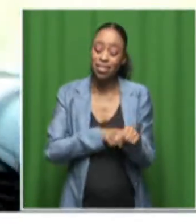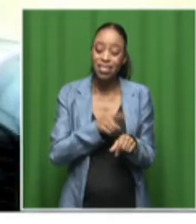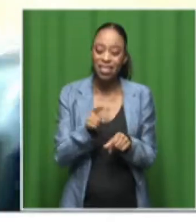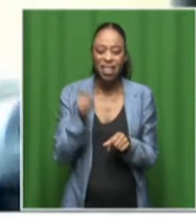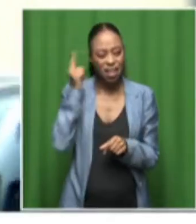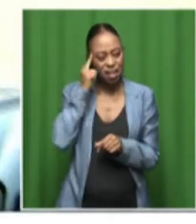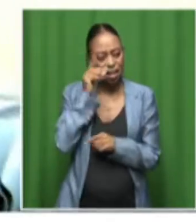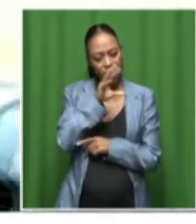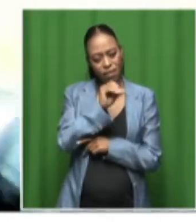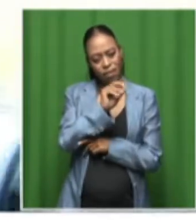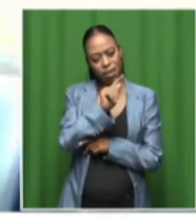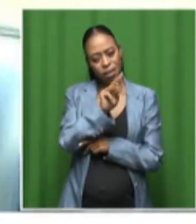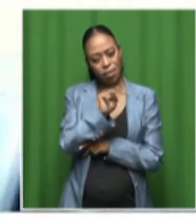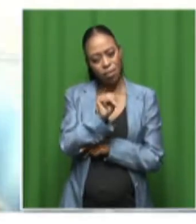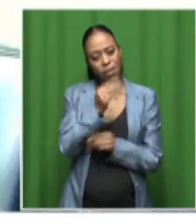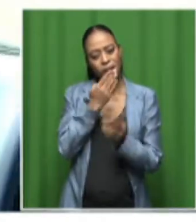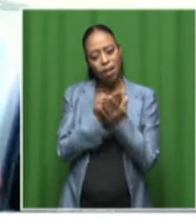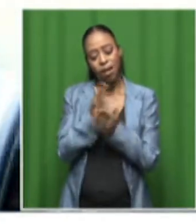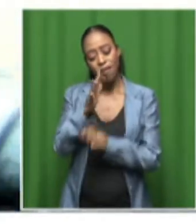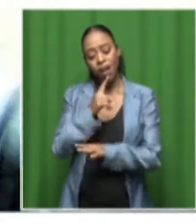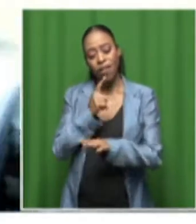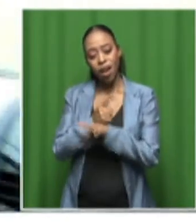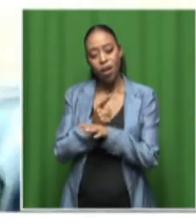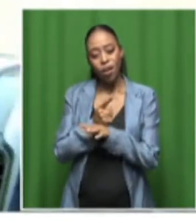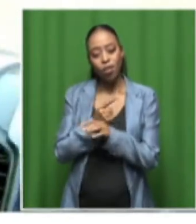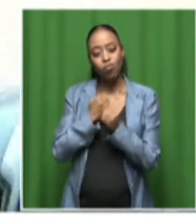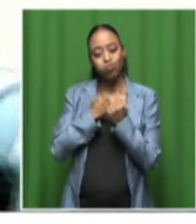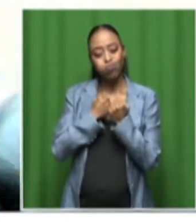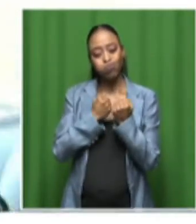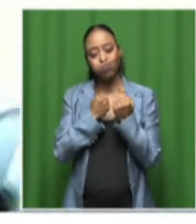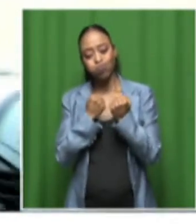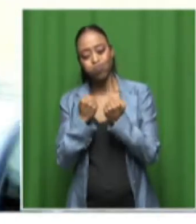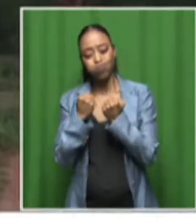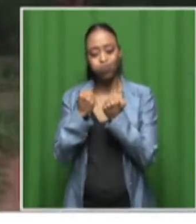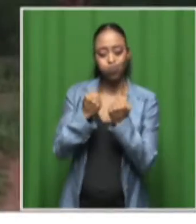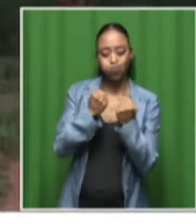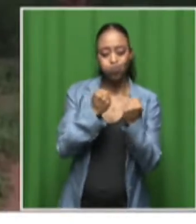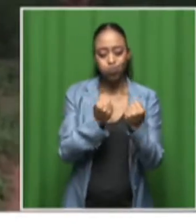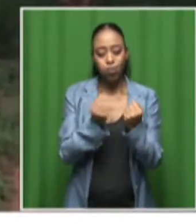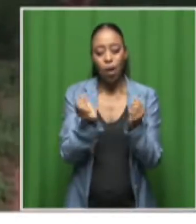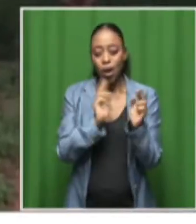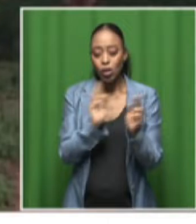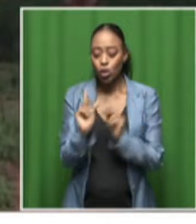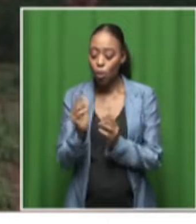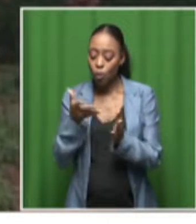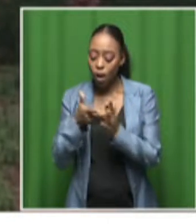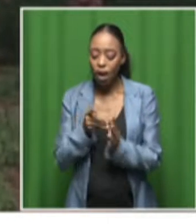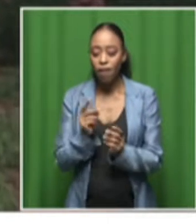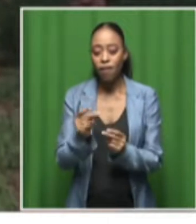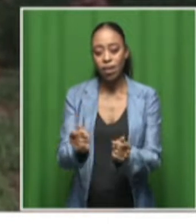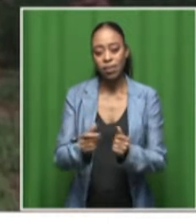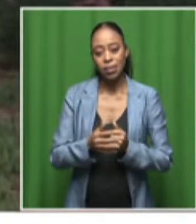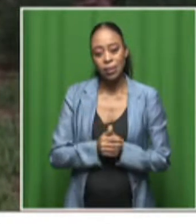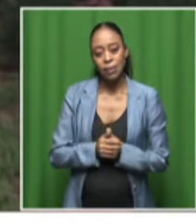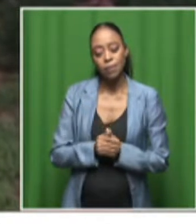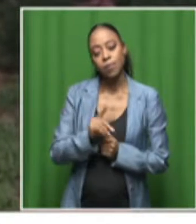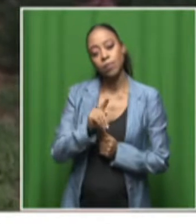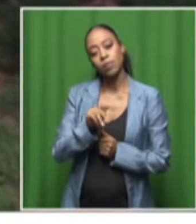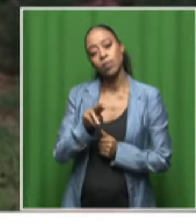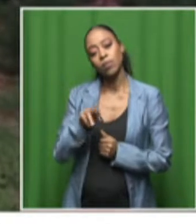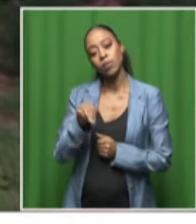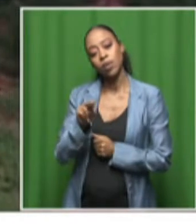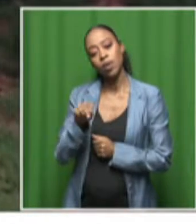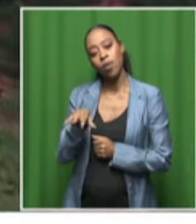about 50 kilometers, it can take about 5 hours on the road, so let's hope it doesn't take that long for us. Kurane was established